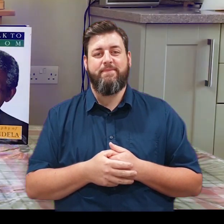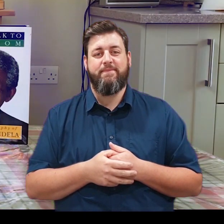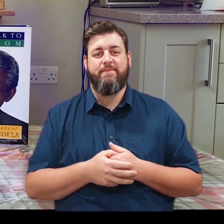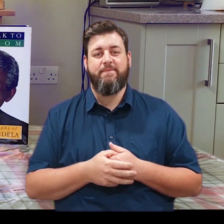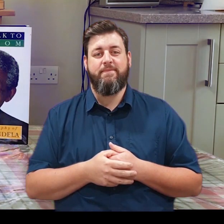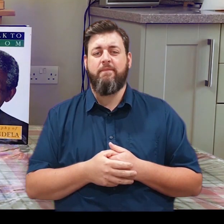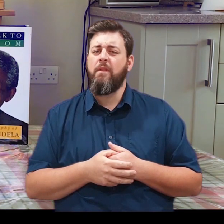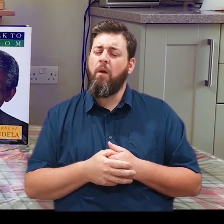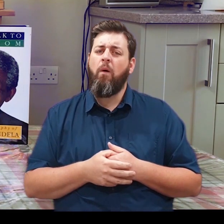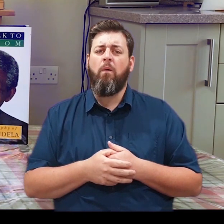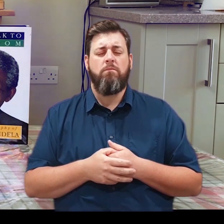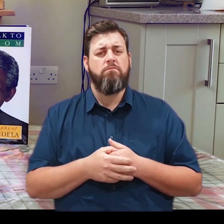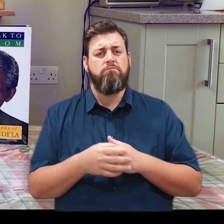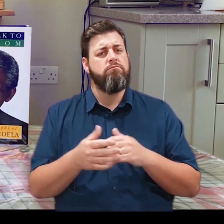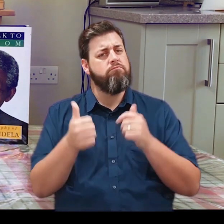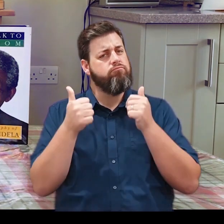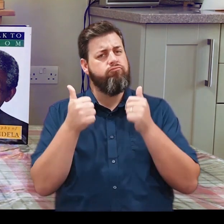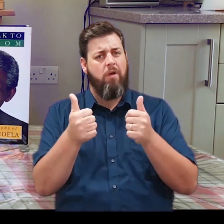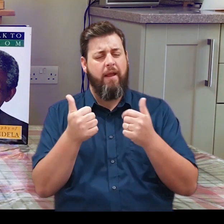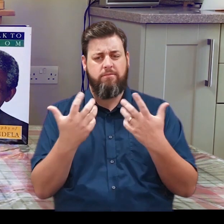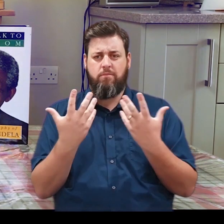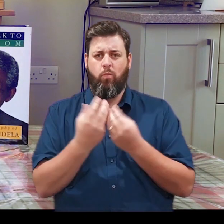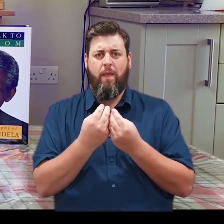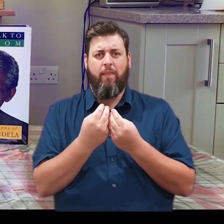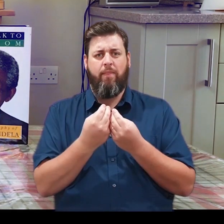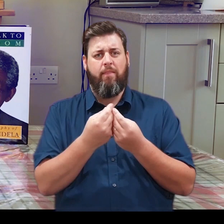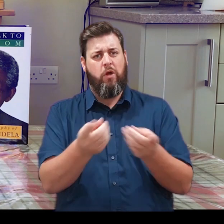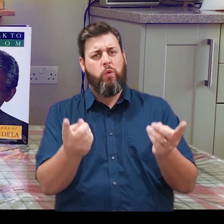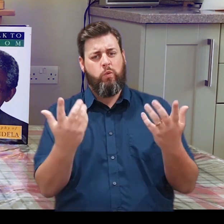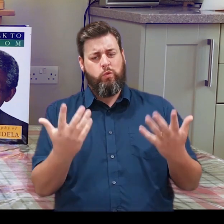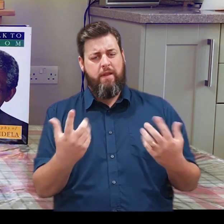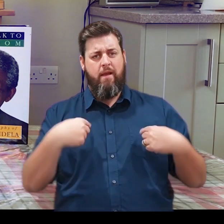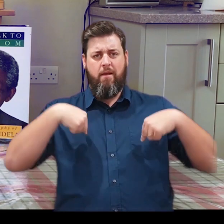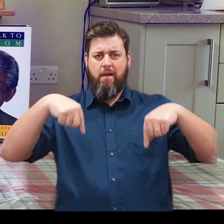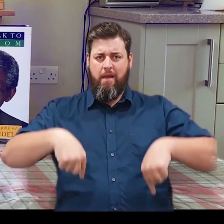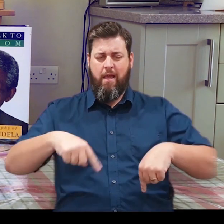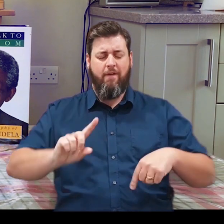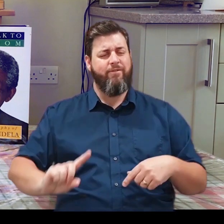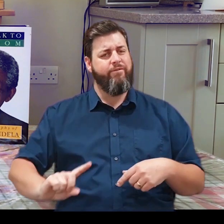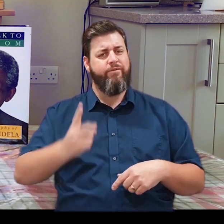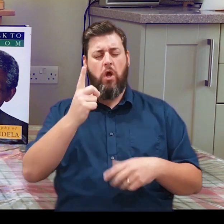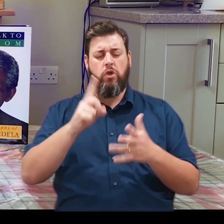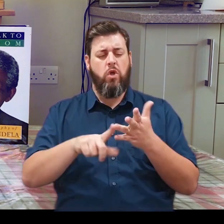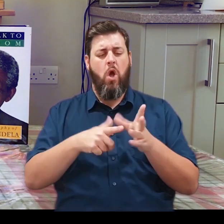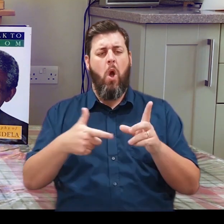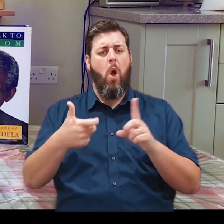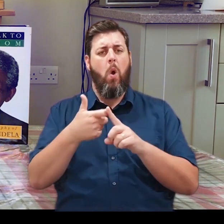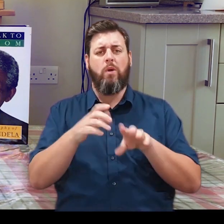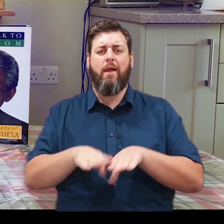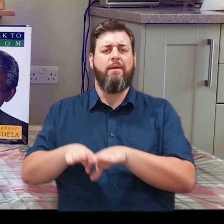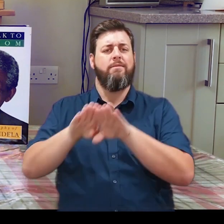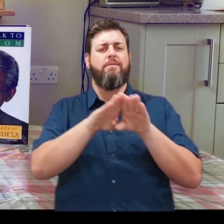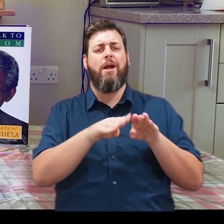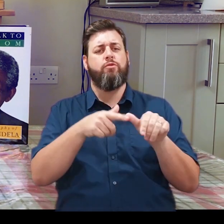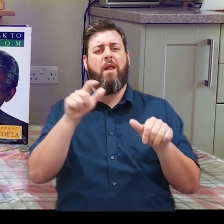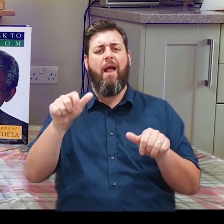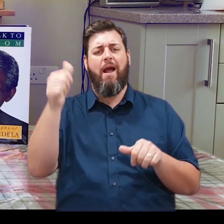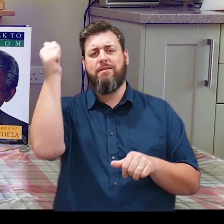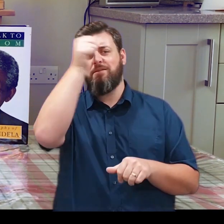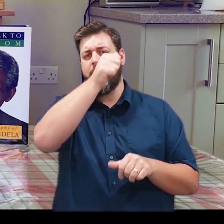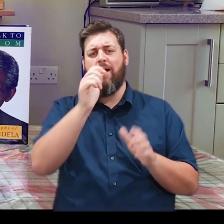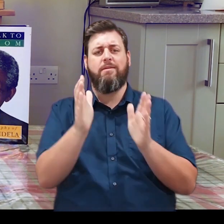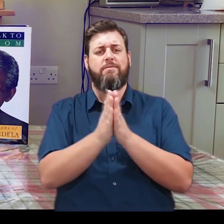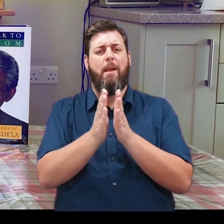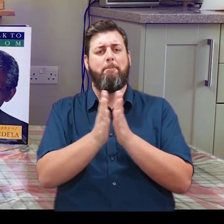It is great to be with you today for this first Oak National Academy Assembly. It's wonderful that